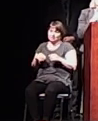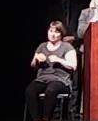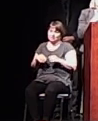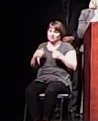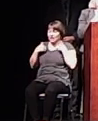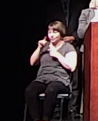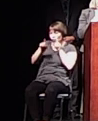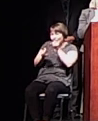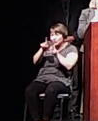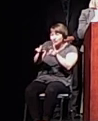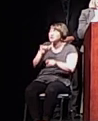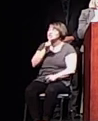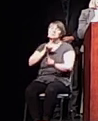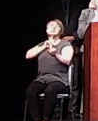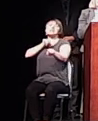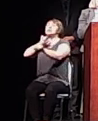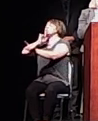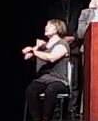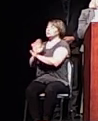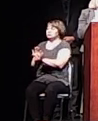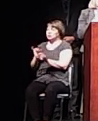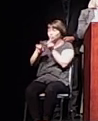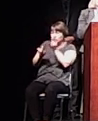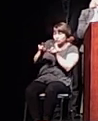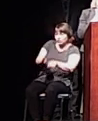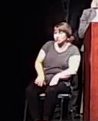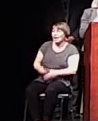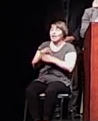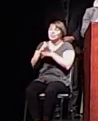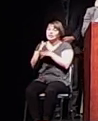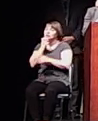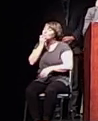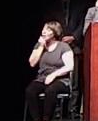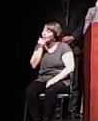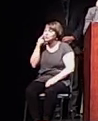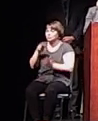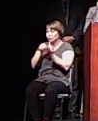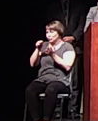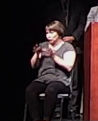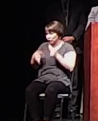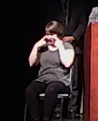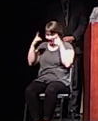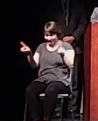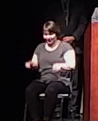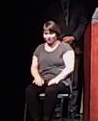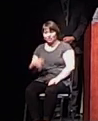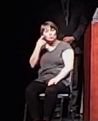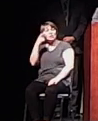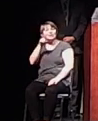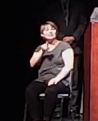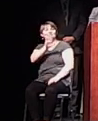with questions and not answers, and they share a passion for student success. In recognition for